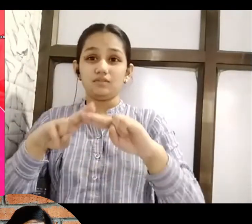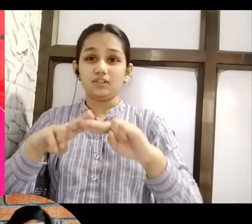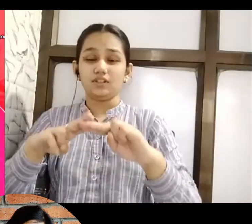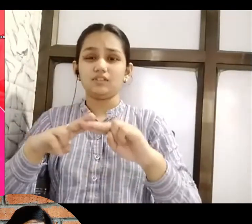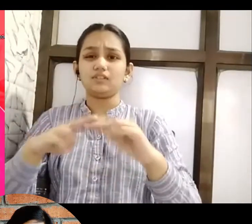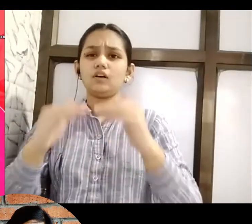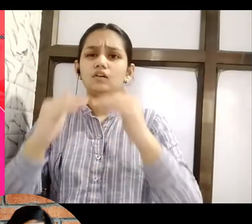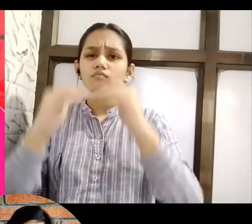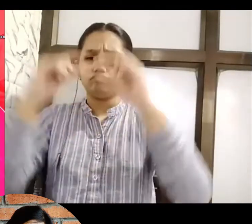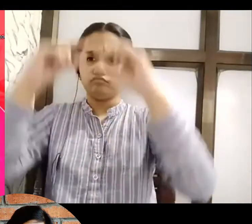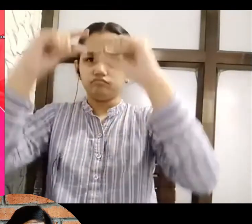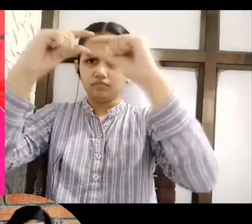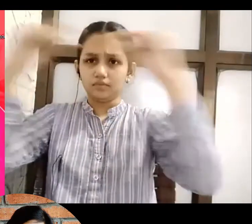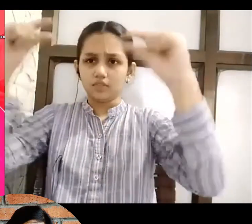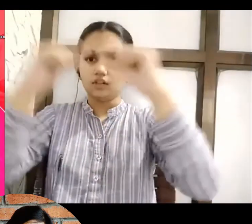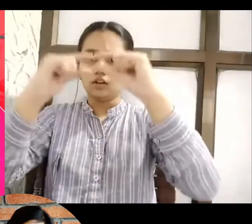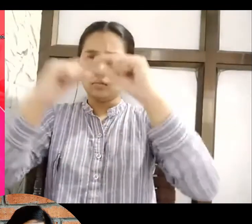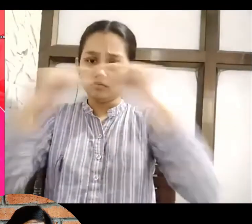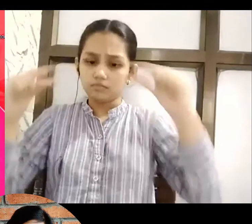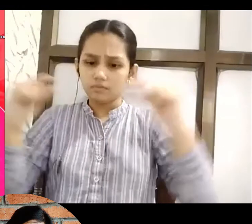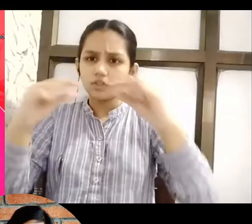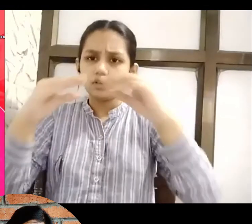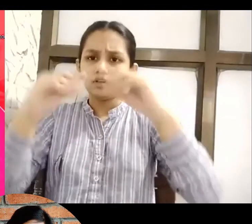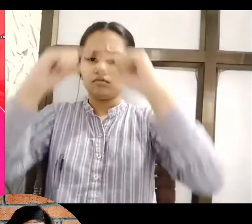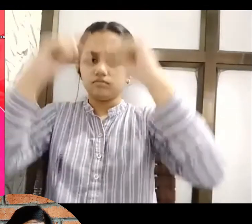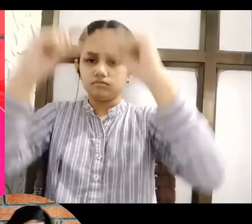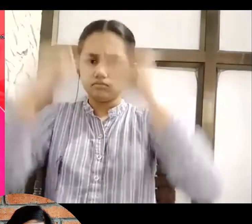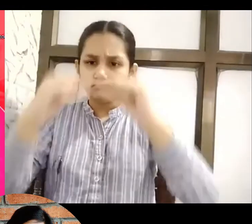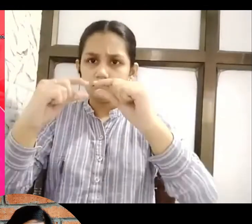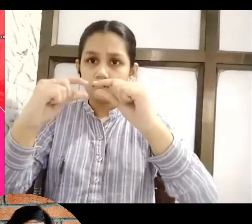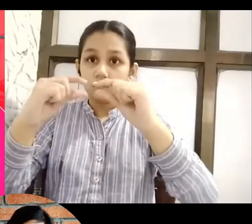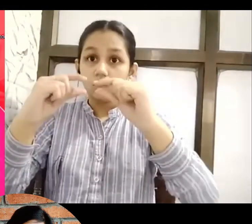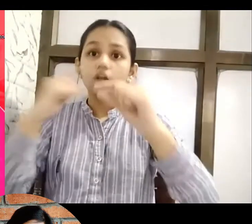Correct? So this is my spacing command.